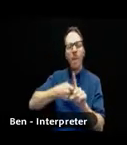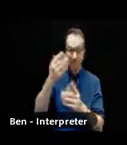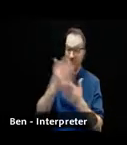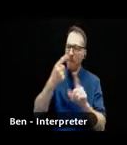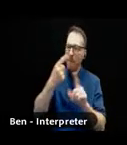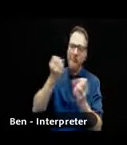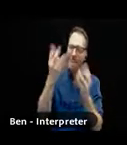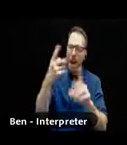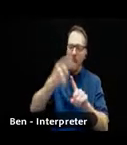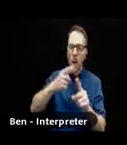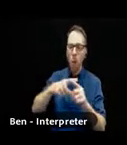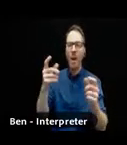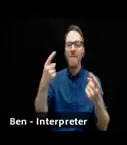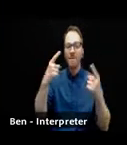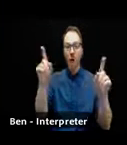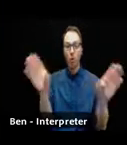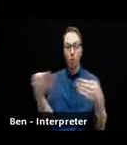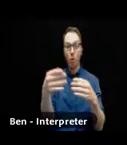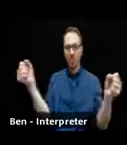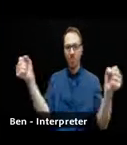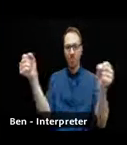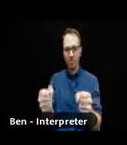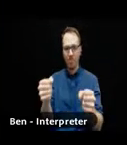room together to have these conversations.